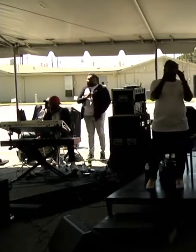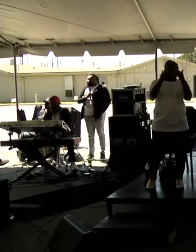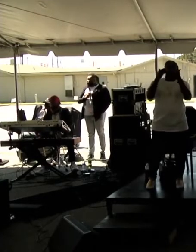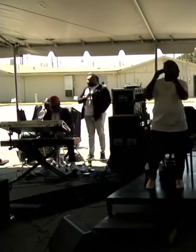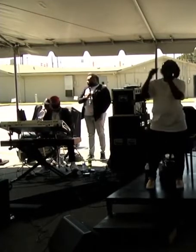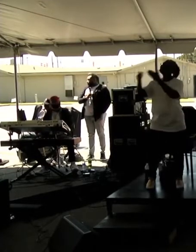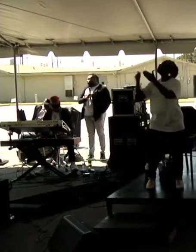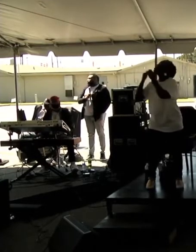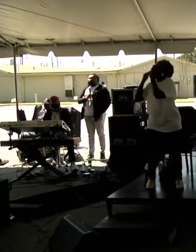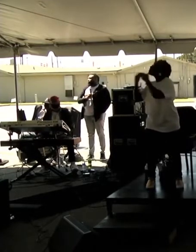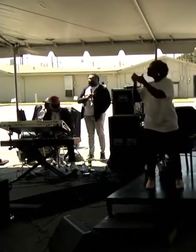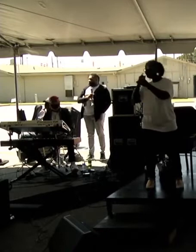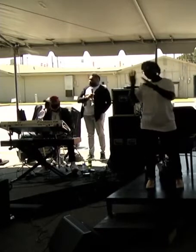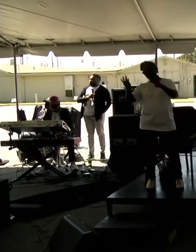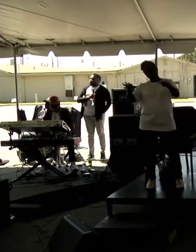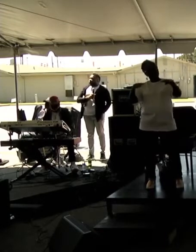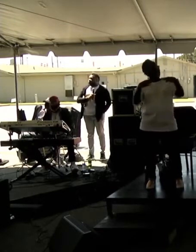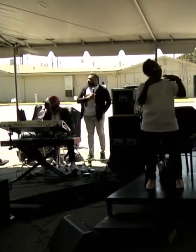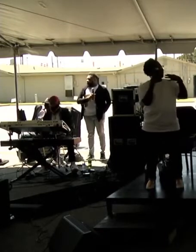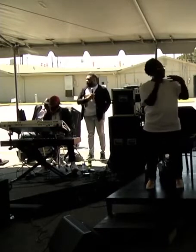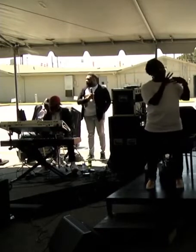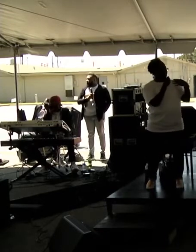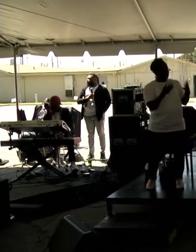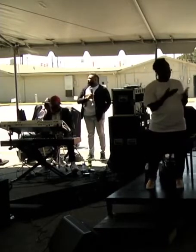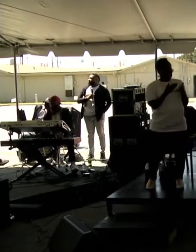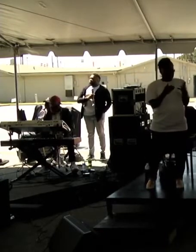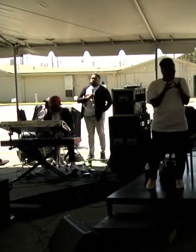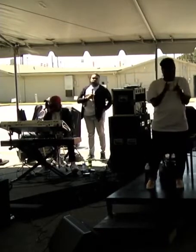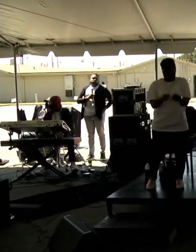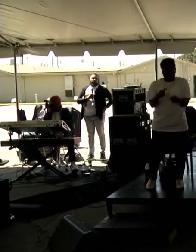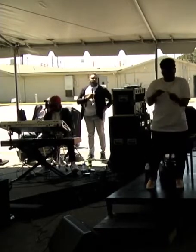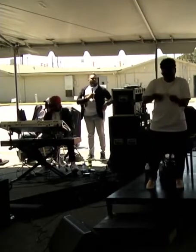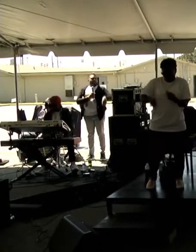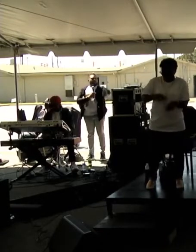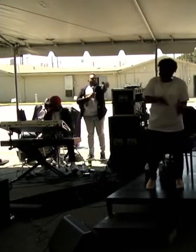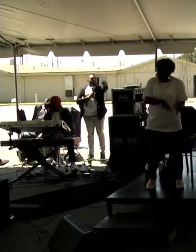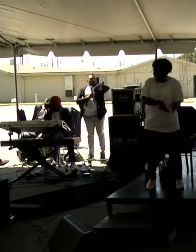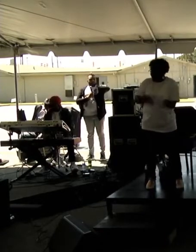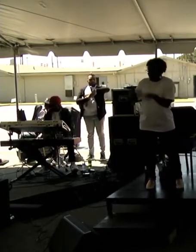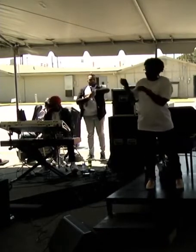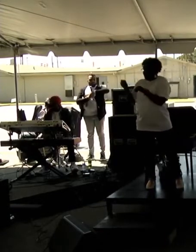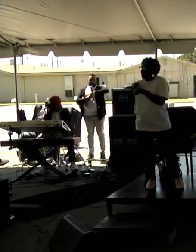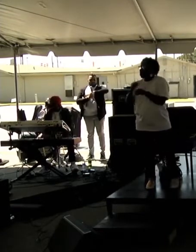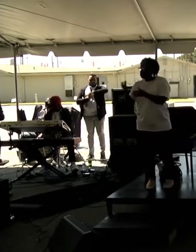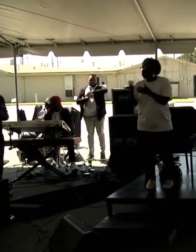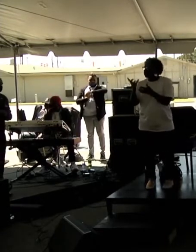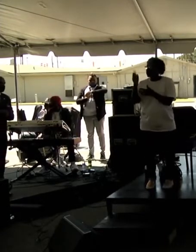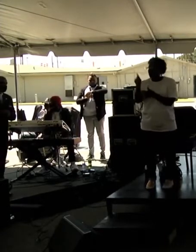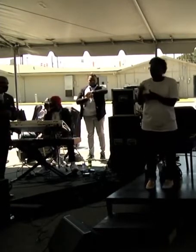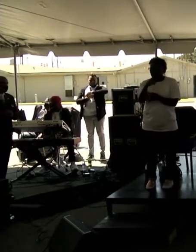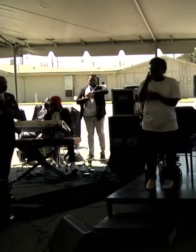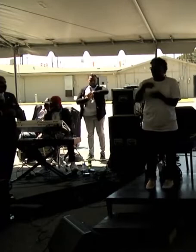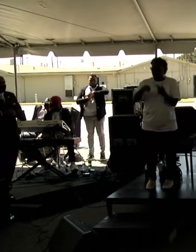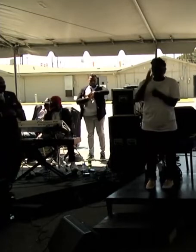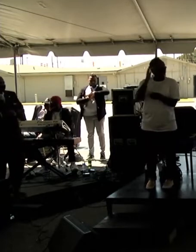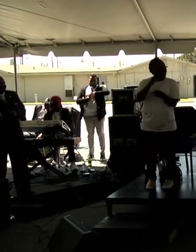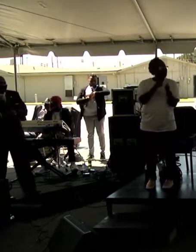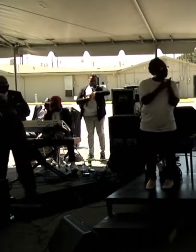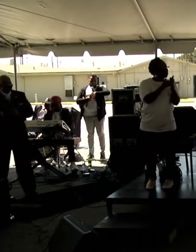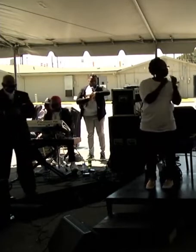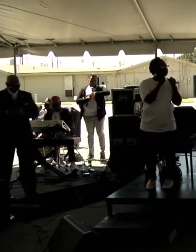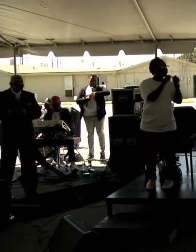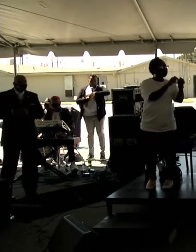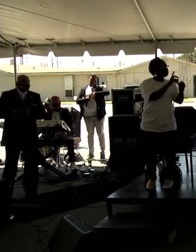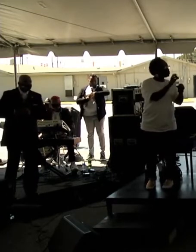us today. Those who are watching us virtually and those that are in person. When we leave this place, I'm going to ask you to do this because we're going to continue to follow our social